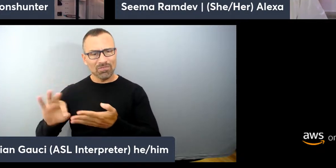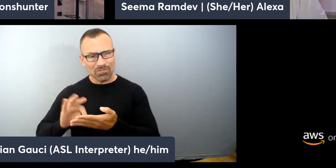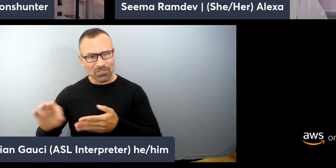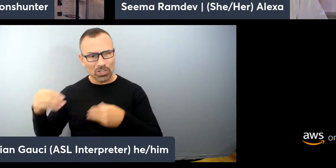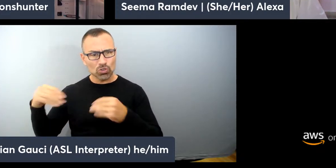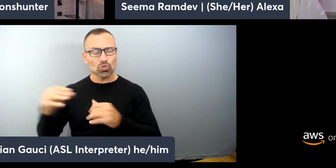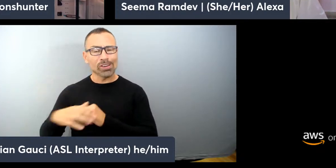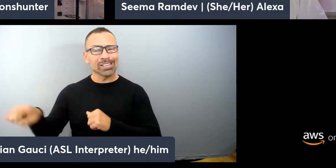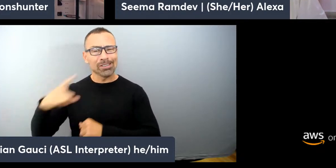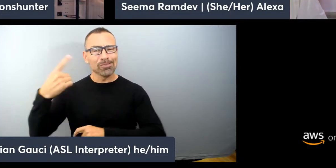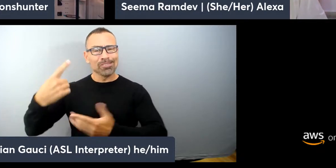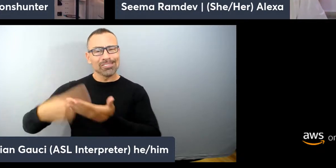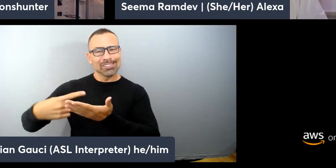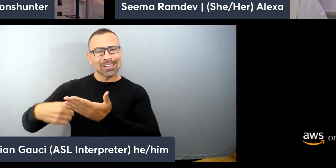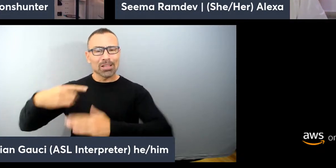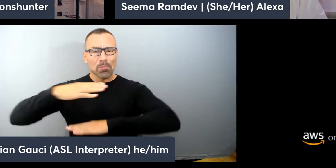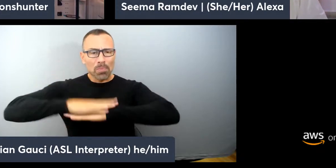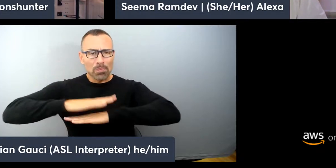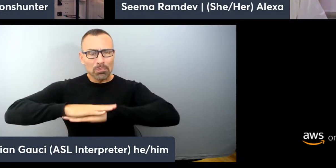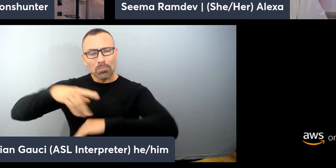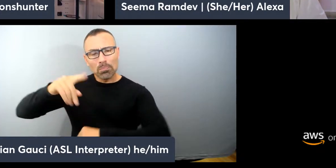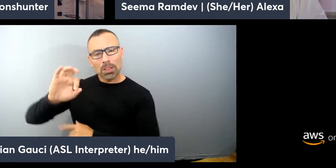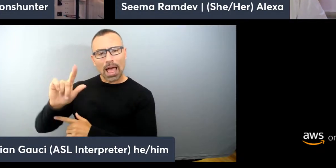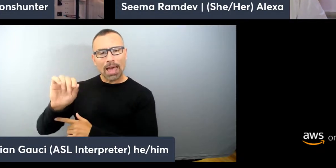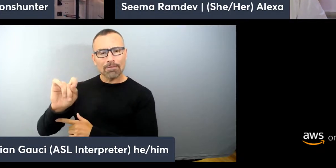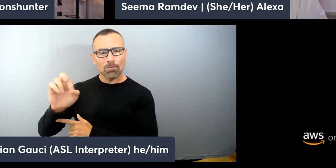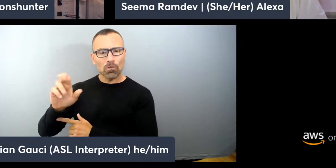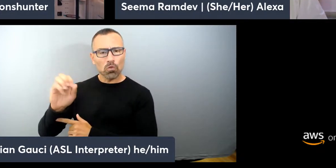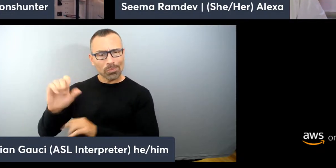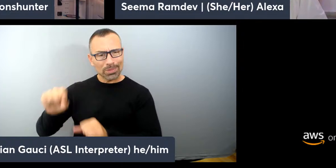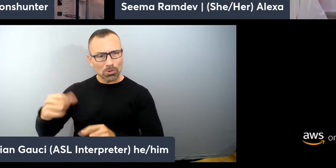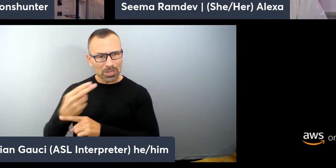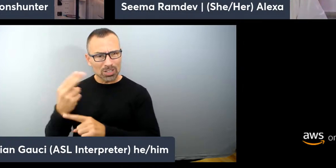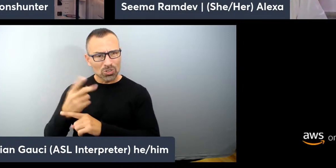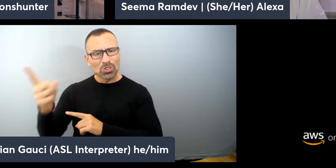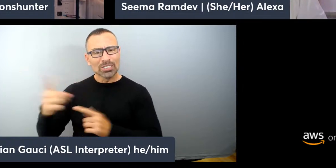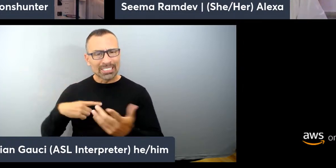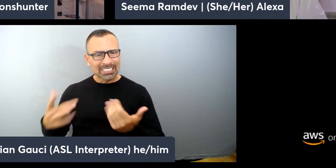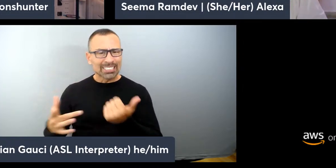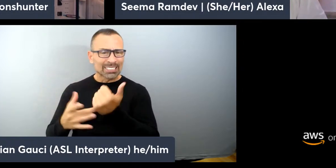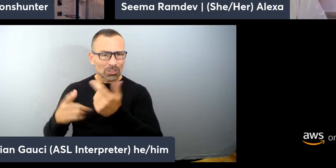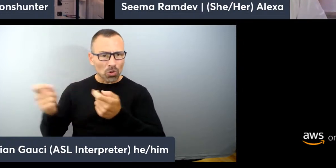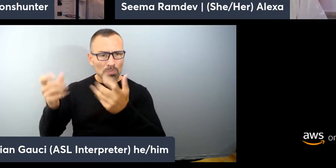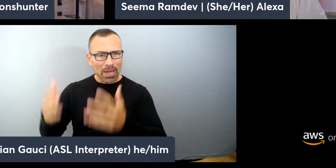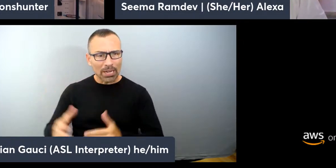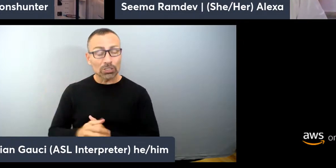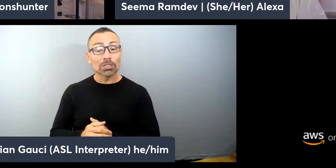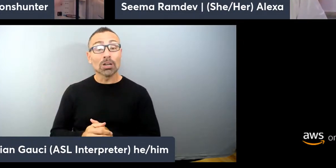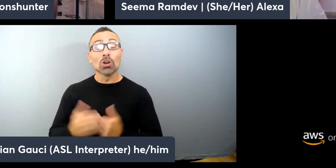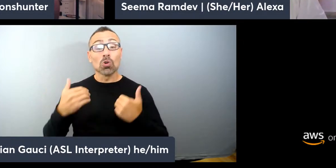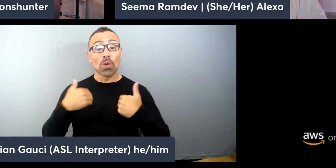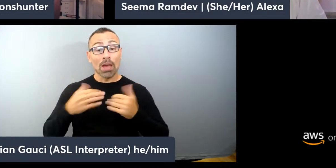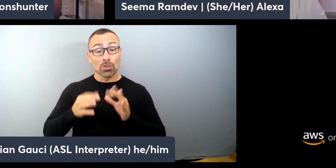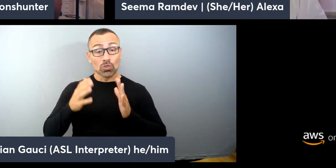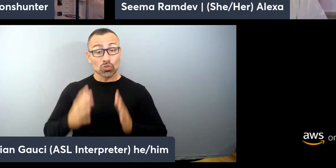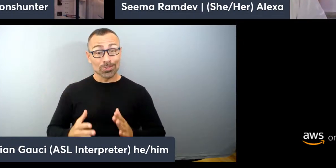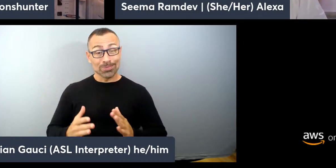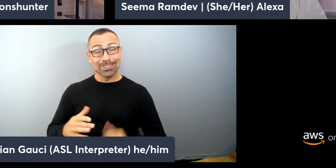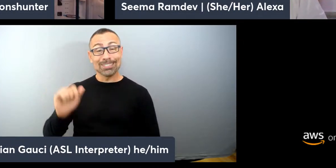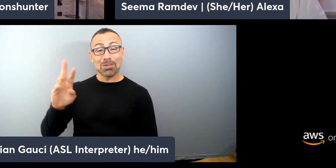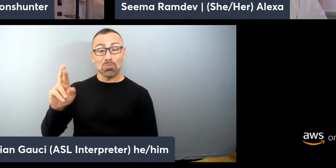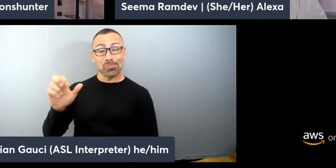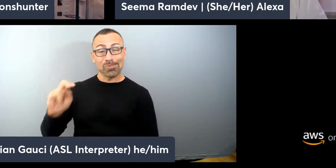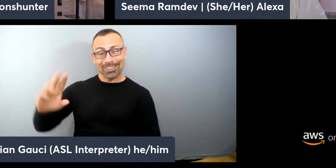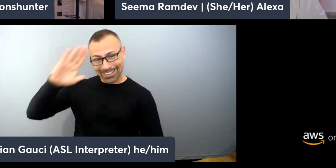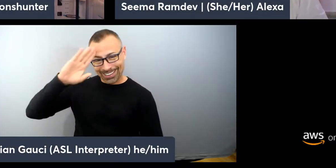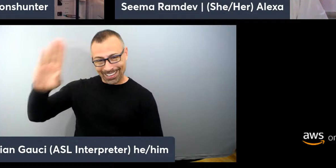principal technical product managers. Awesome. With us here today, we have our ASL interpreters. We have Brian on the screen. Hey, Brian, how's it